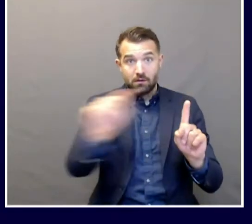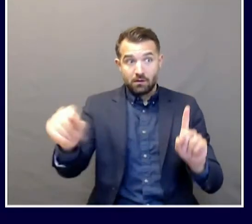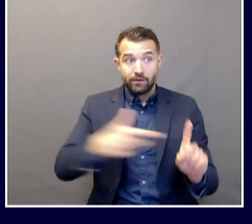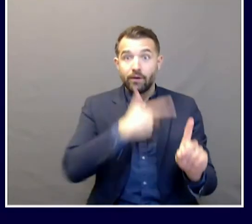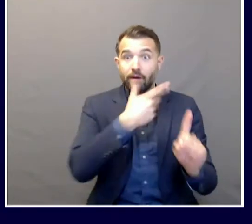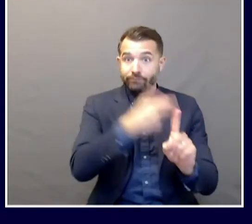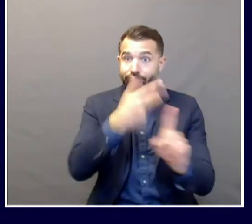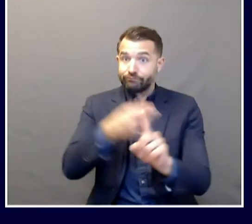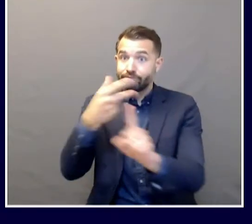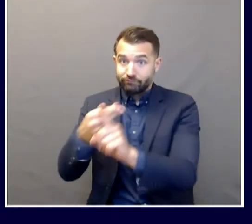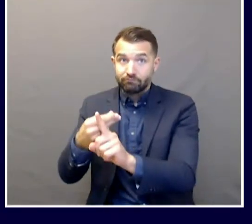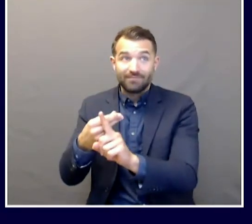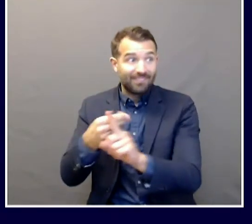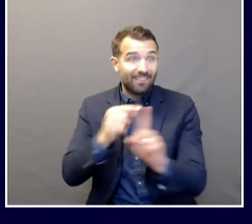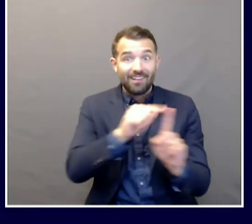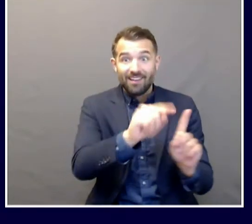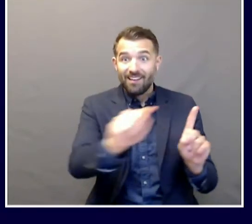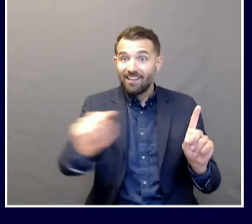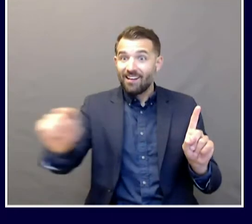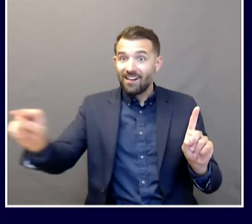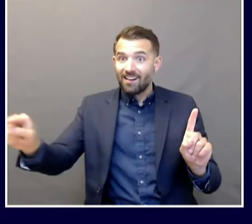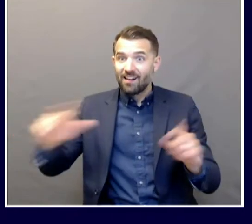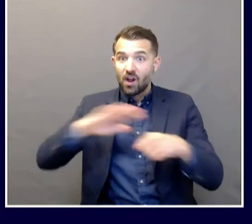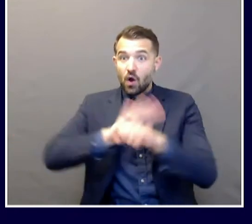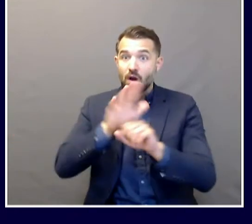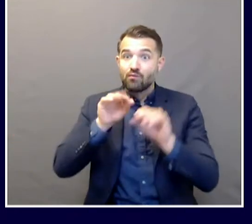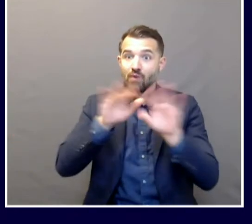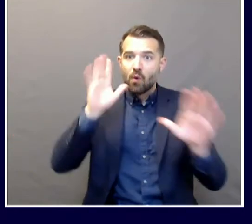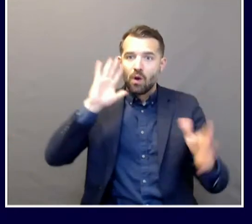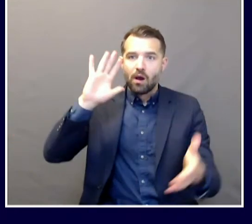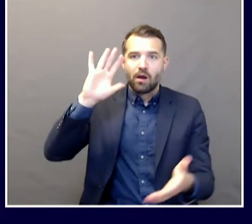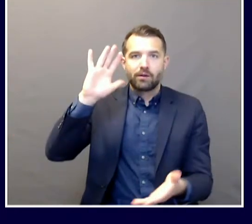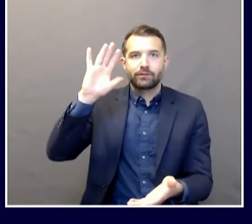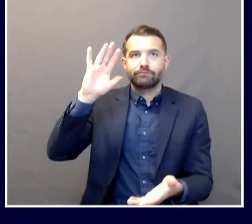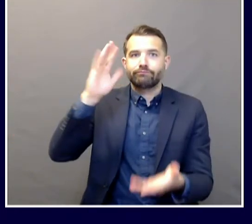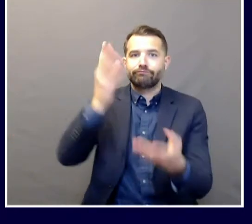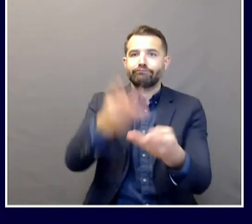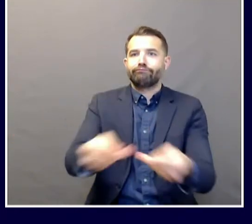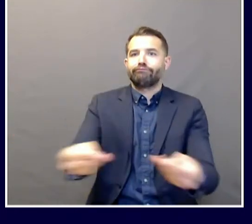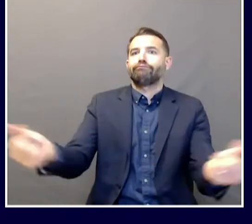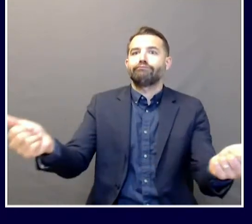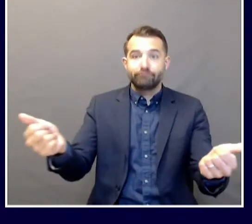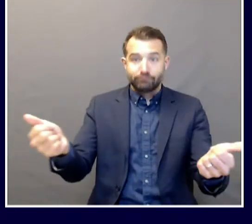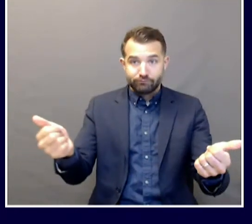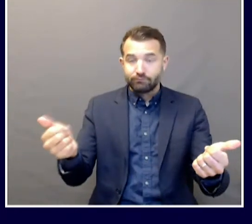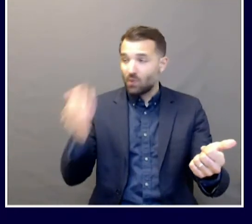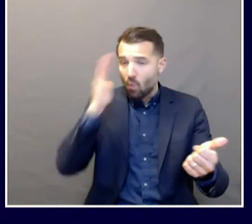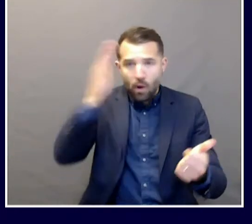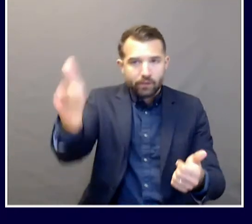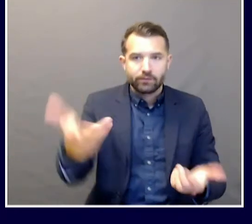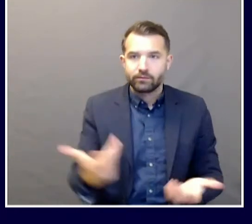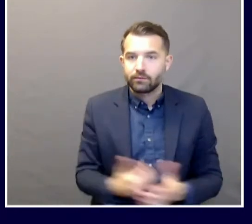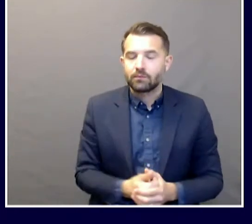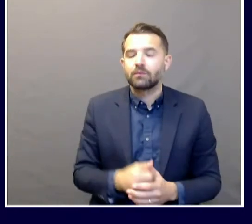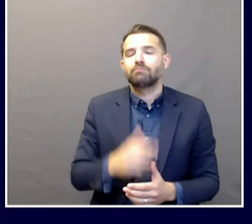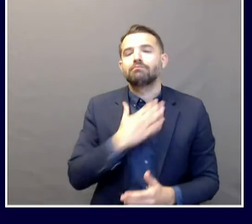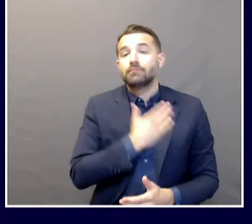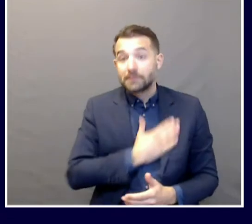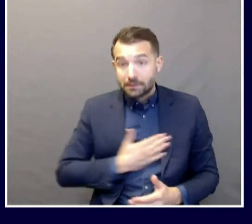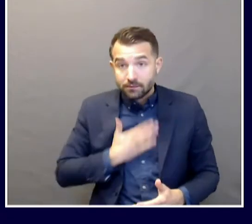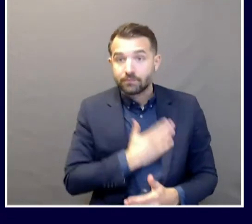pandemic. So I'm asking everyone who's in that younger age group to take a minute today, find a spot, and go get the